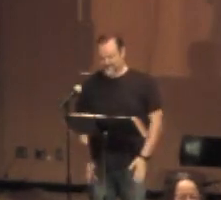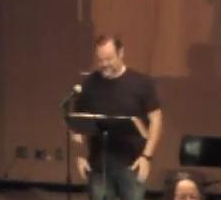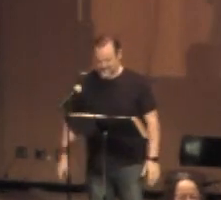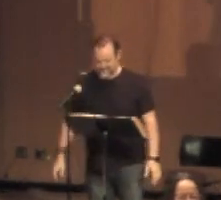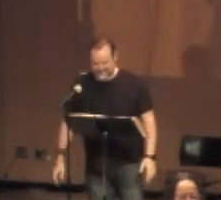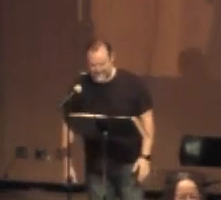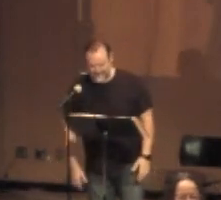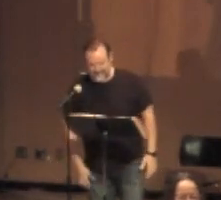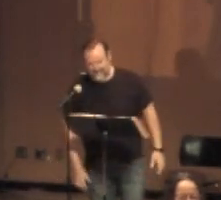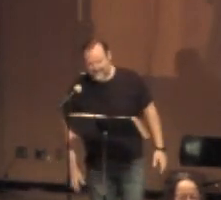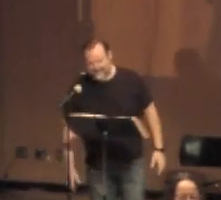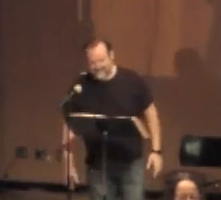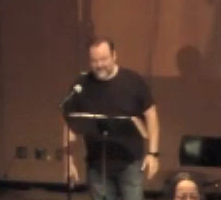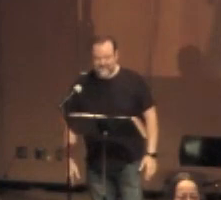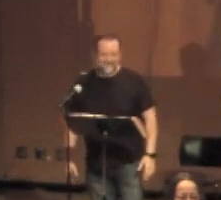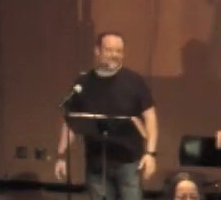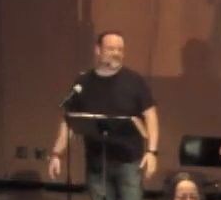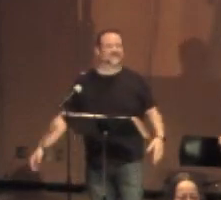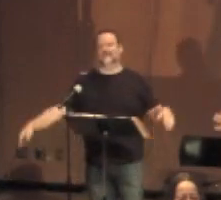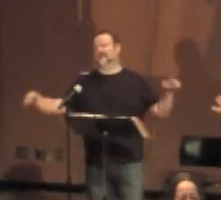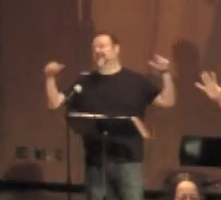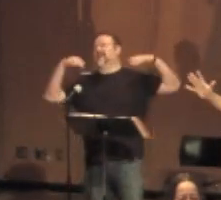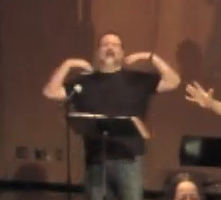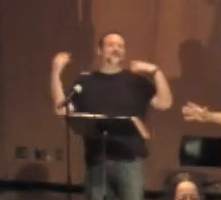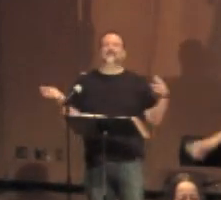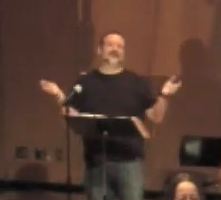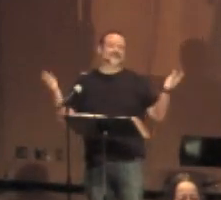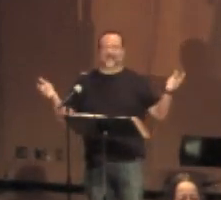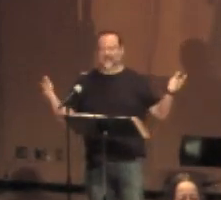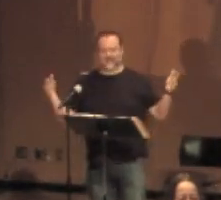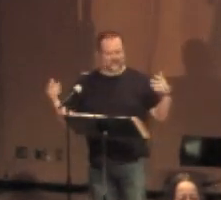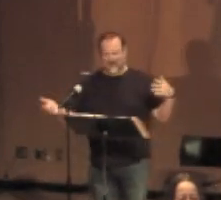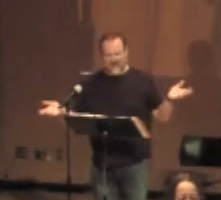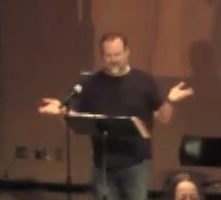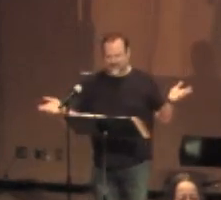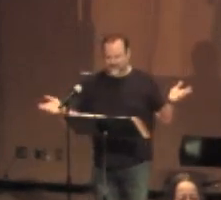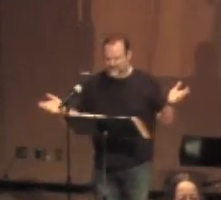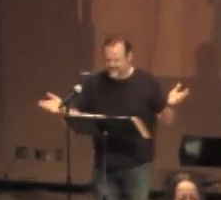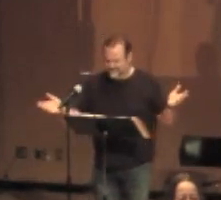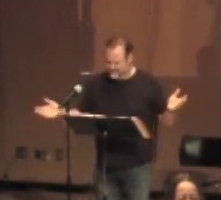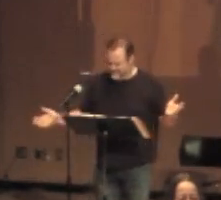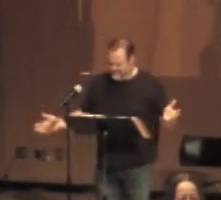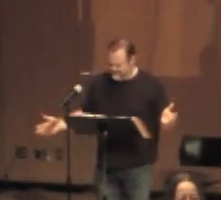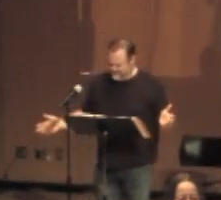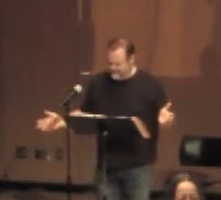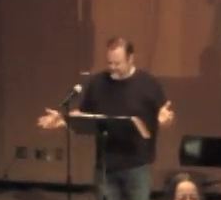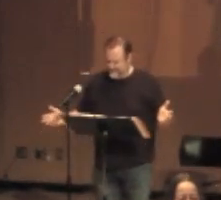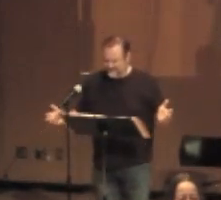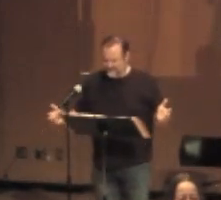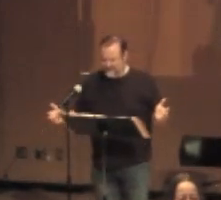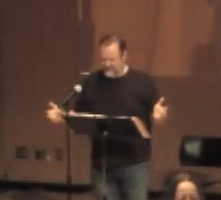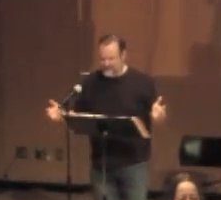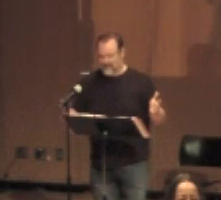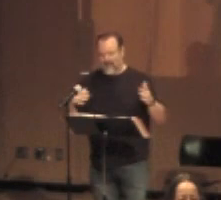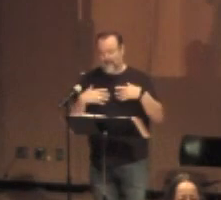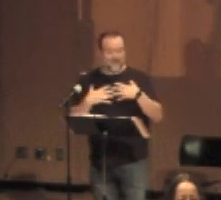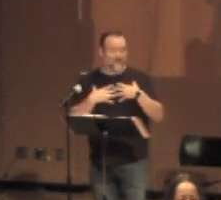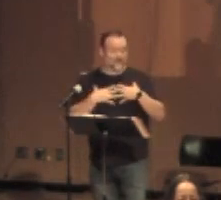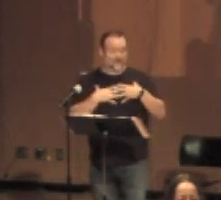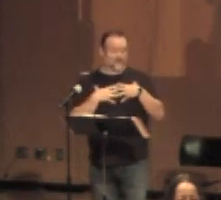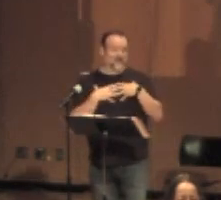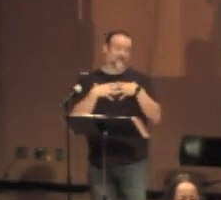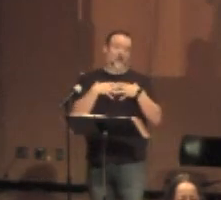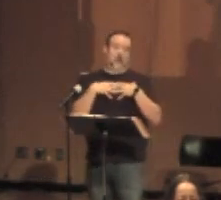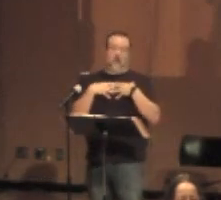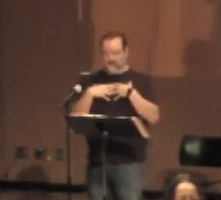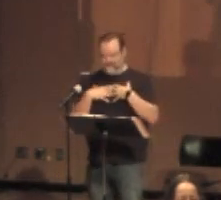Grand because everything is so fantastic everything is so incredible so extremely outstanding and I am the